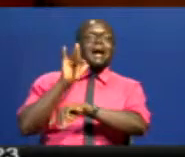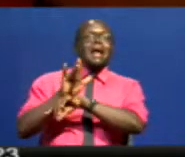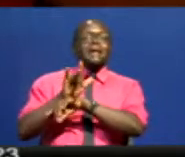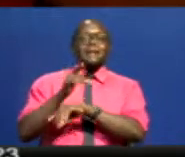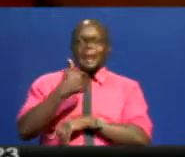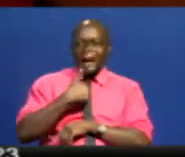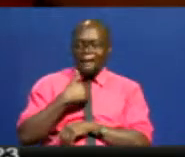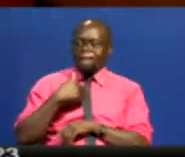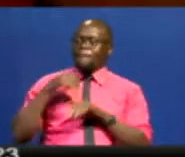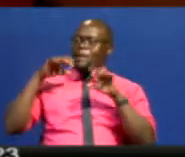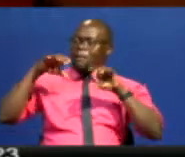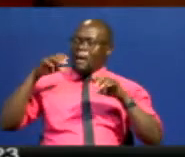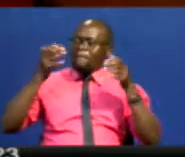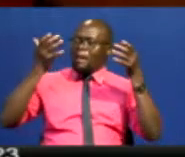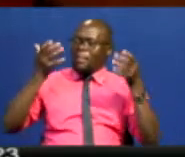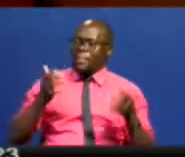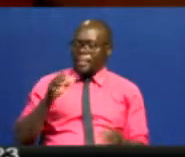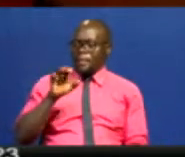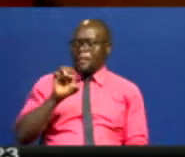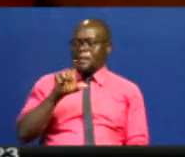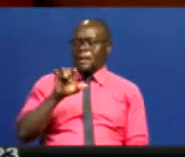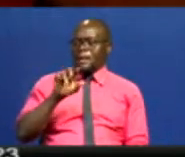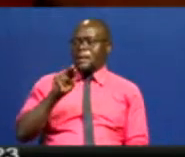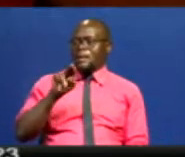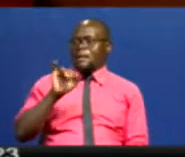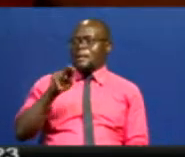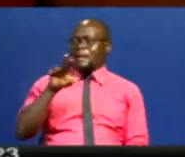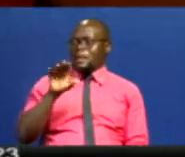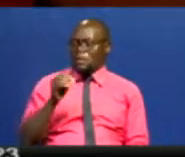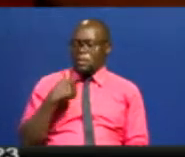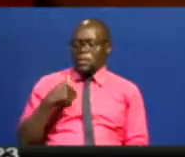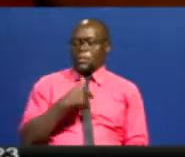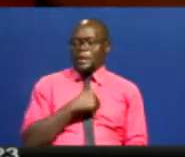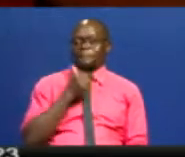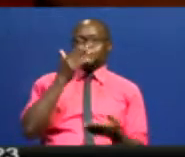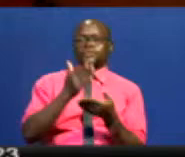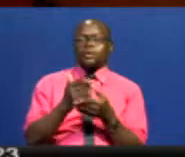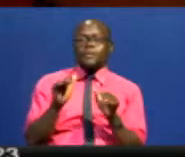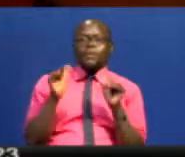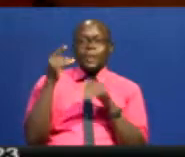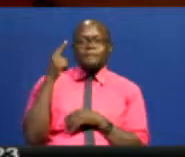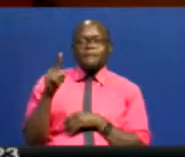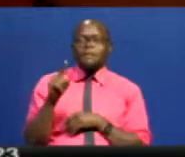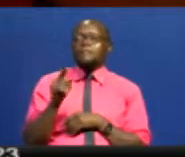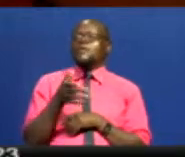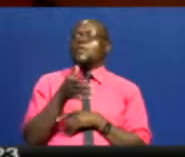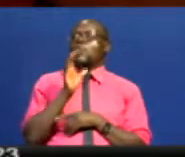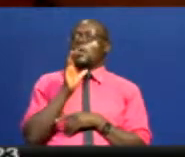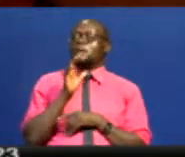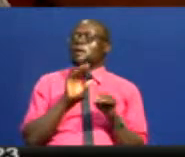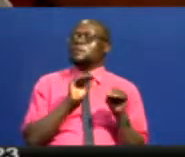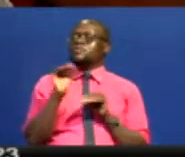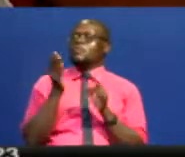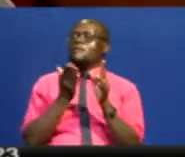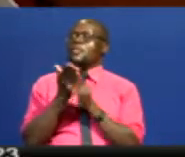is El Nino, and therefore farmers had to stop a little bit to wait for a lot of the waters to pass